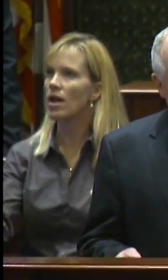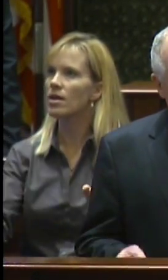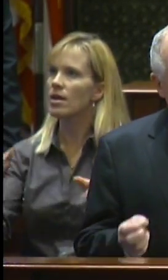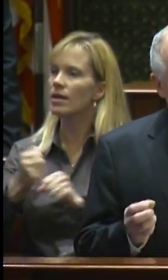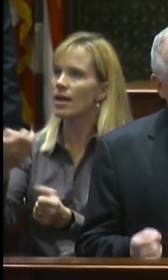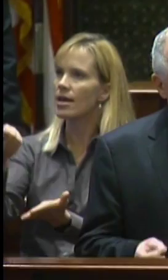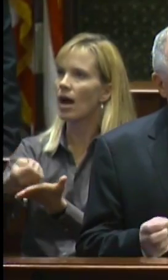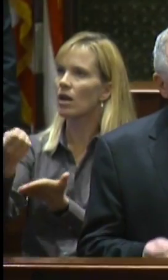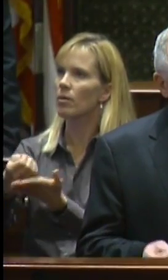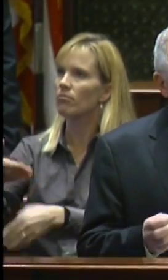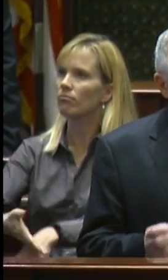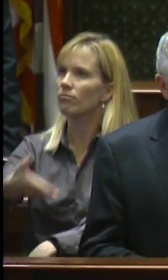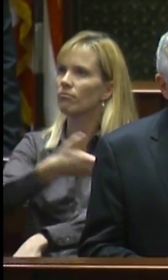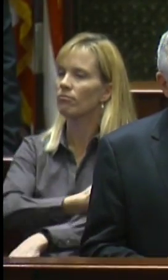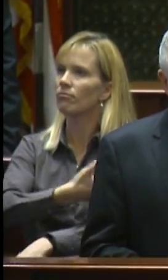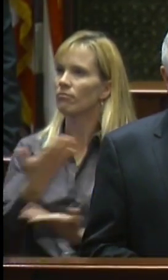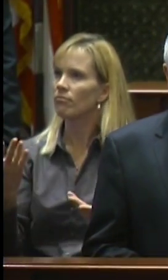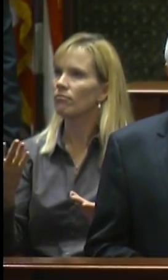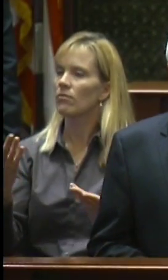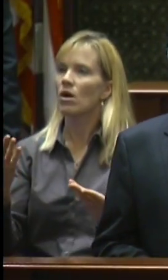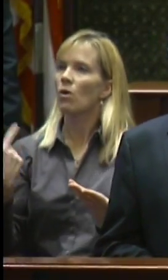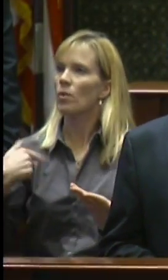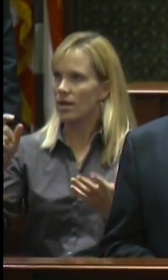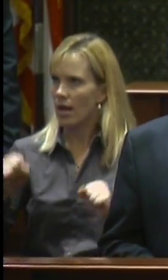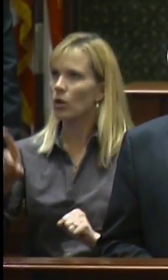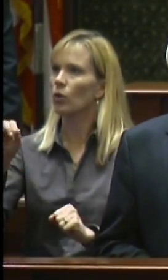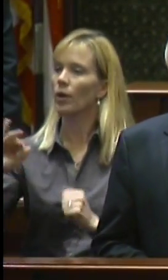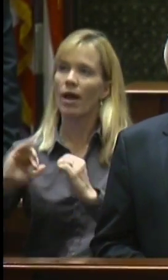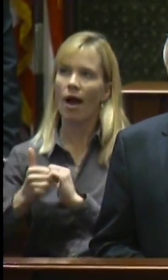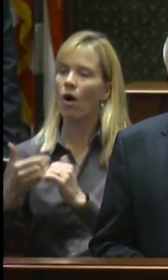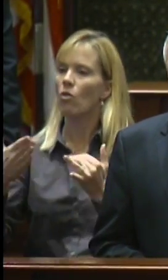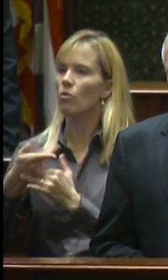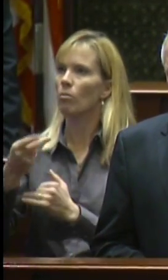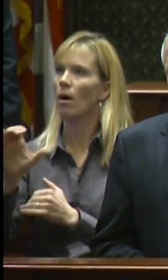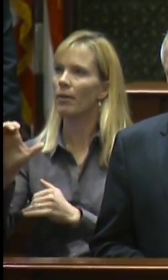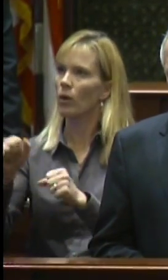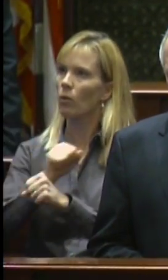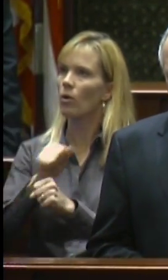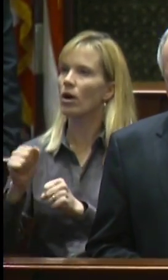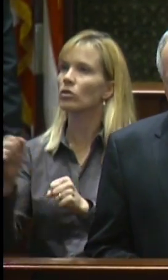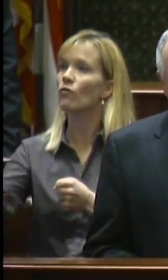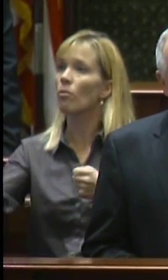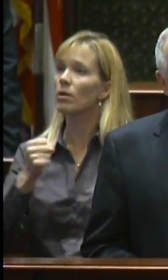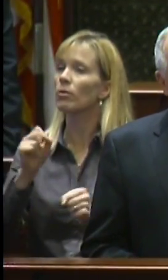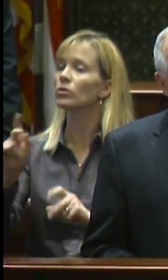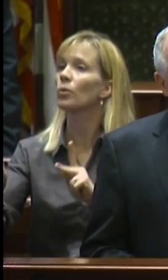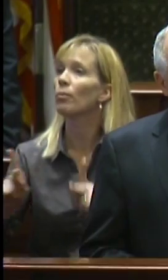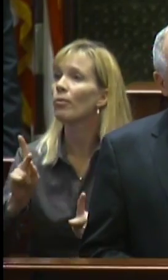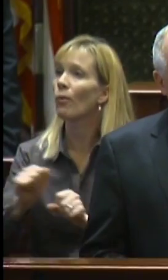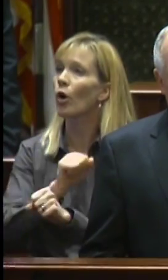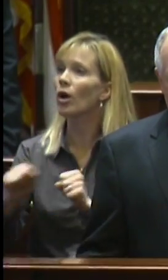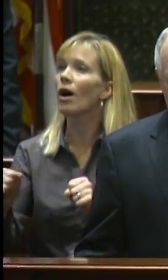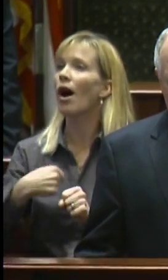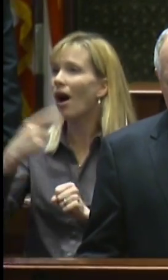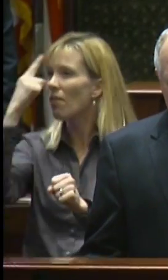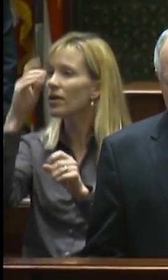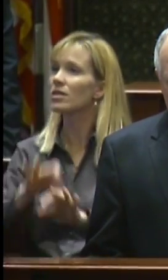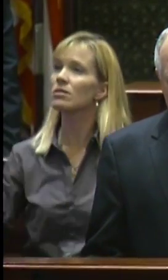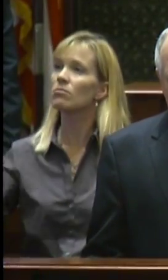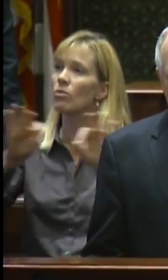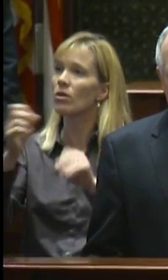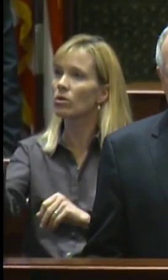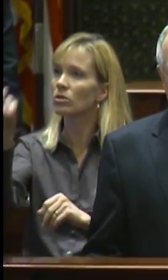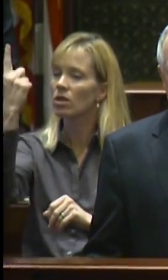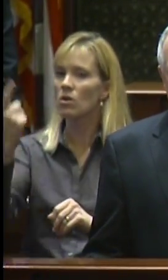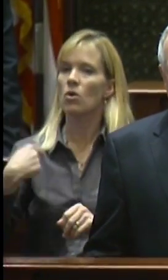our economy back on track. And we can do that through public works that put our people to work. I think it's very important to